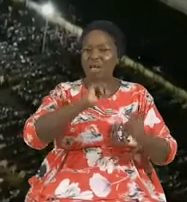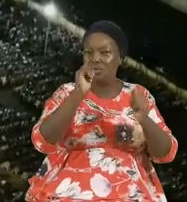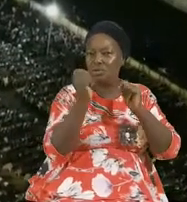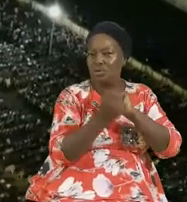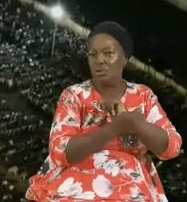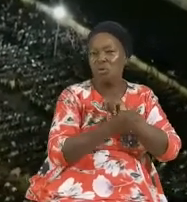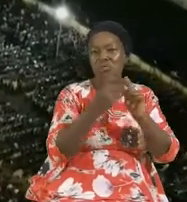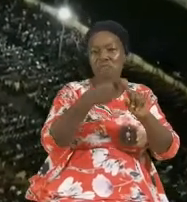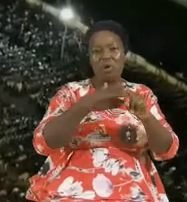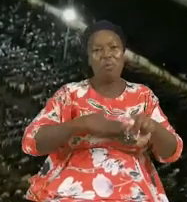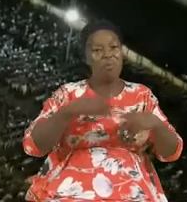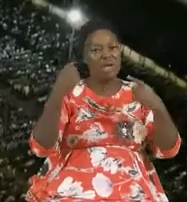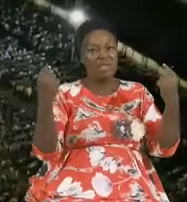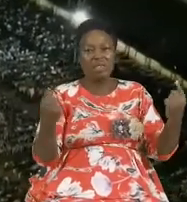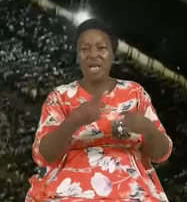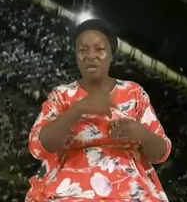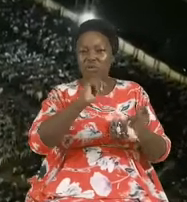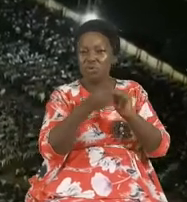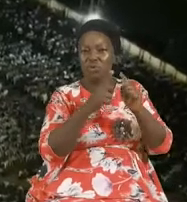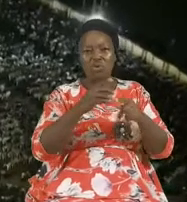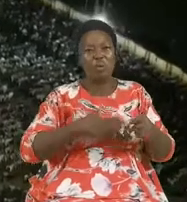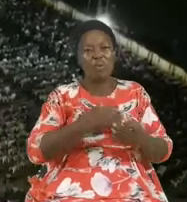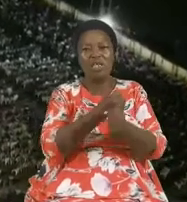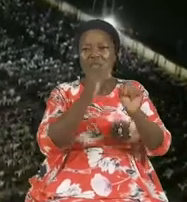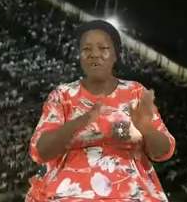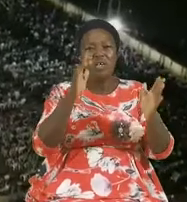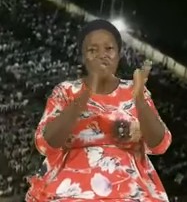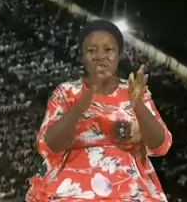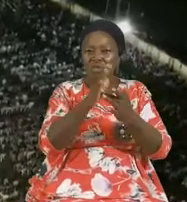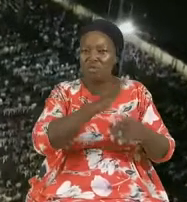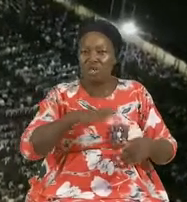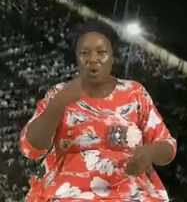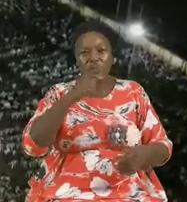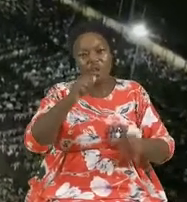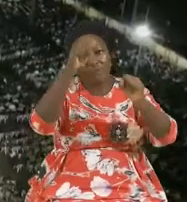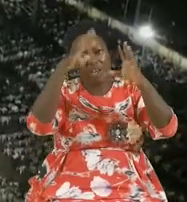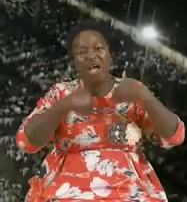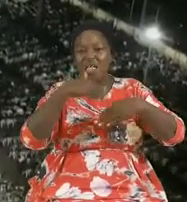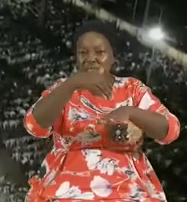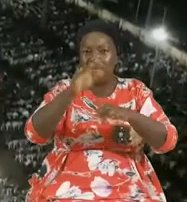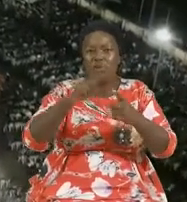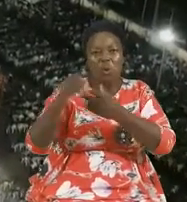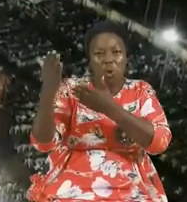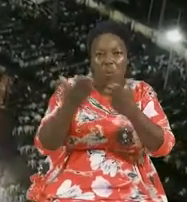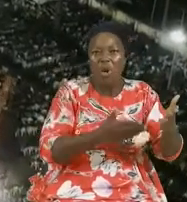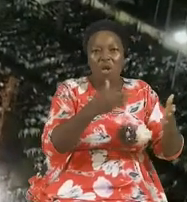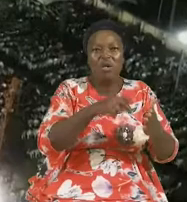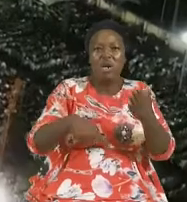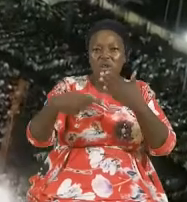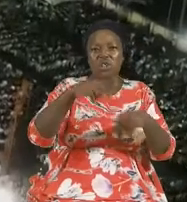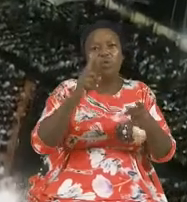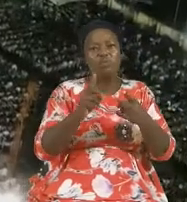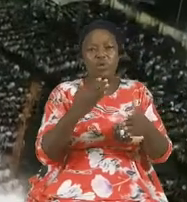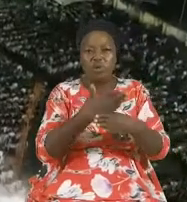I turn from my sin. I turn to my Savior, Jesus Christ, whom the Father